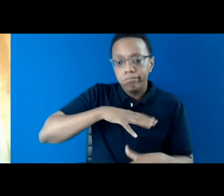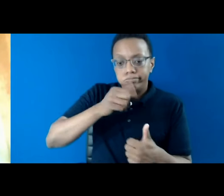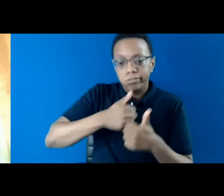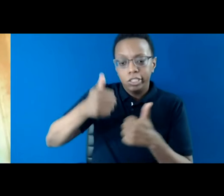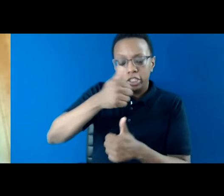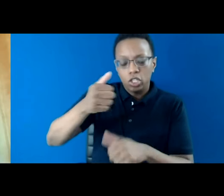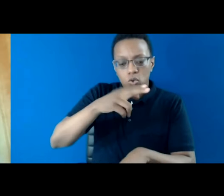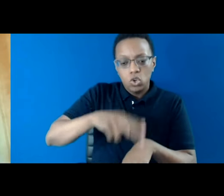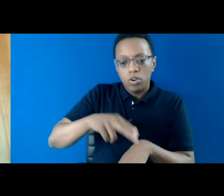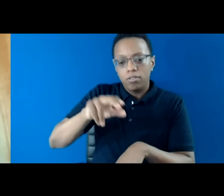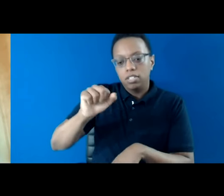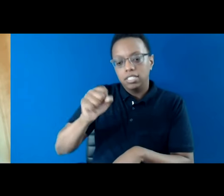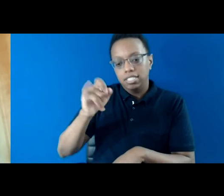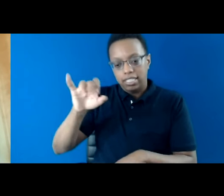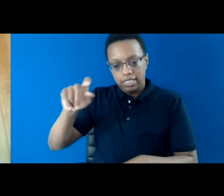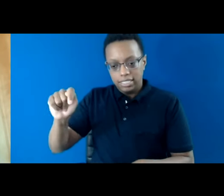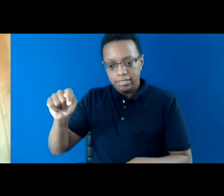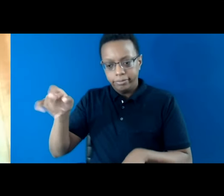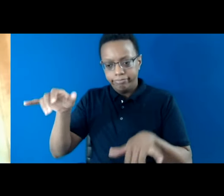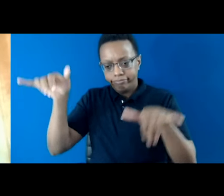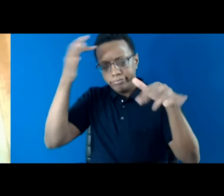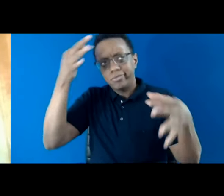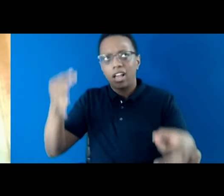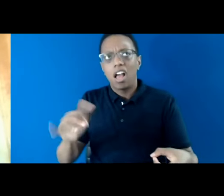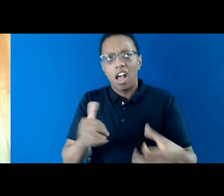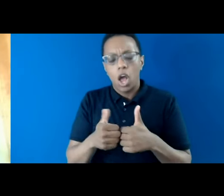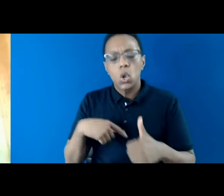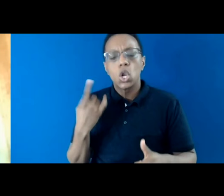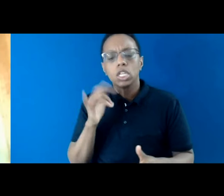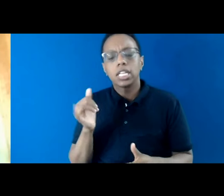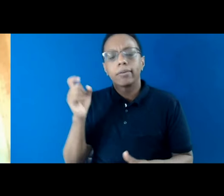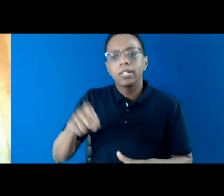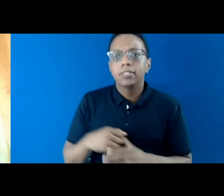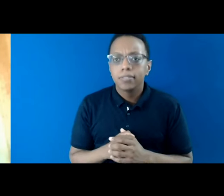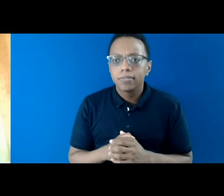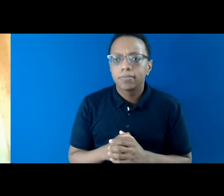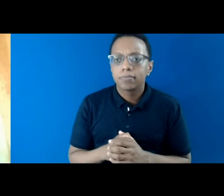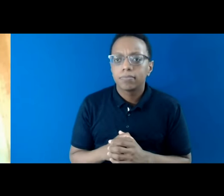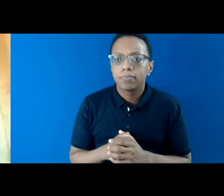were supposed to be shaped like. One example is that oftentimes if people